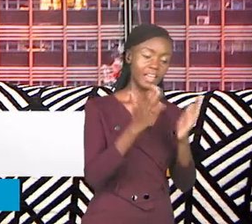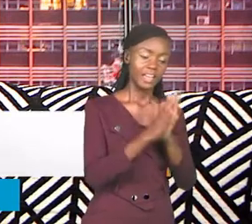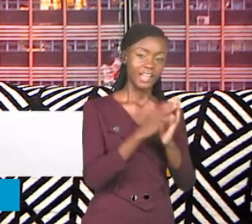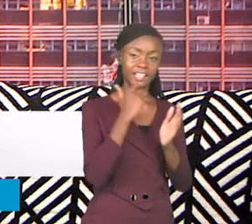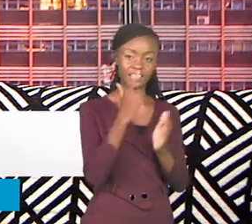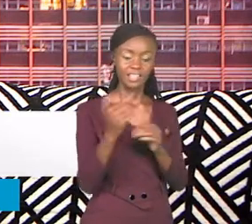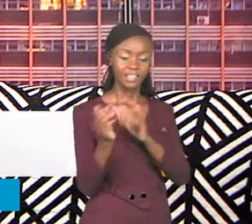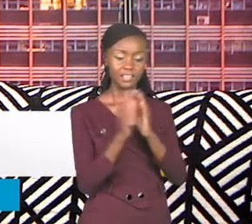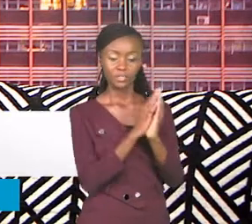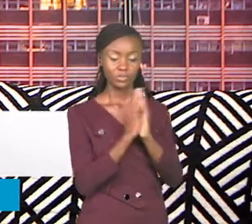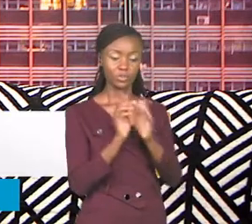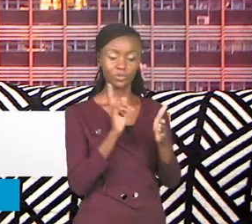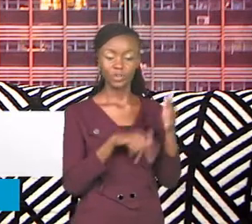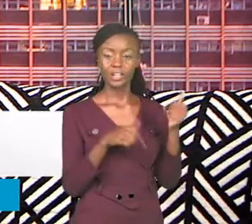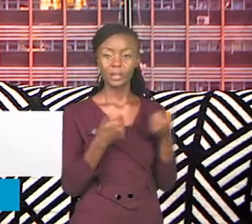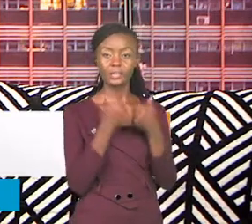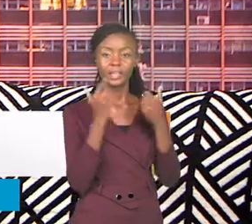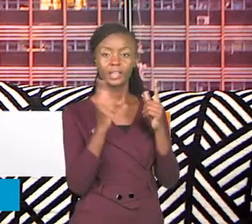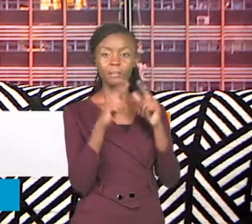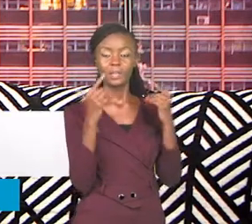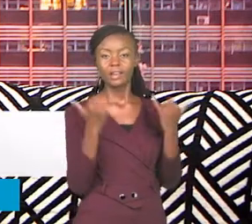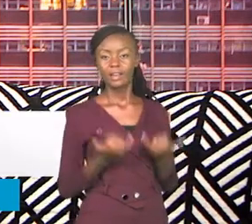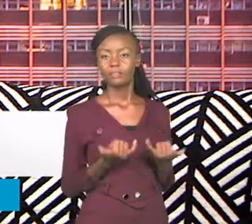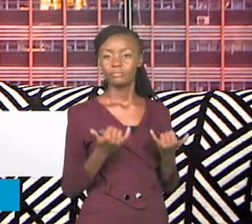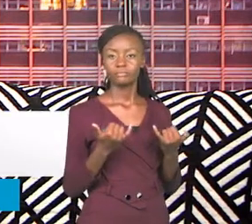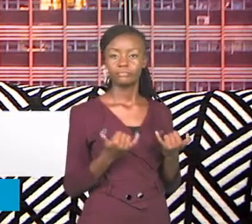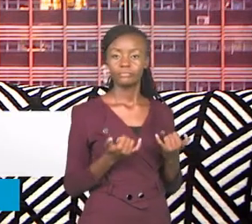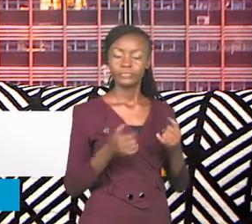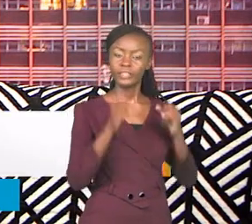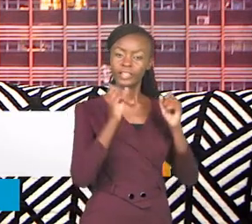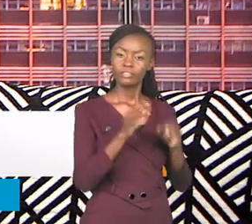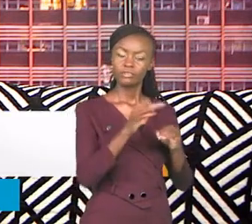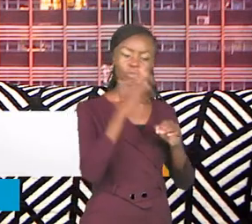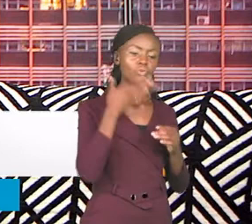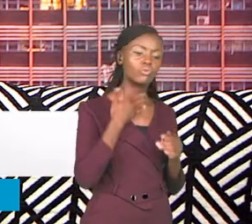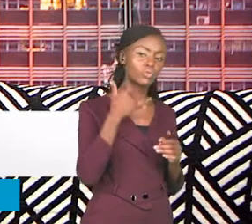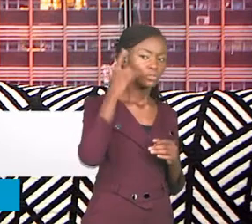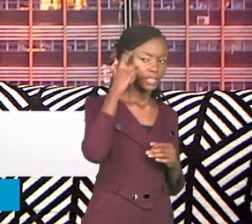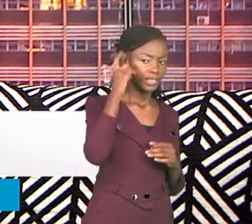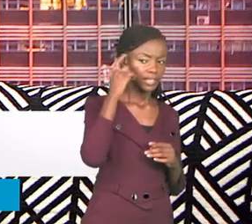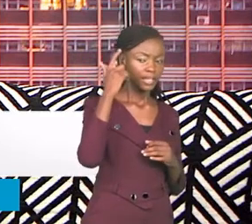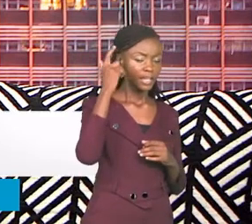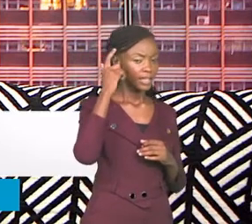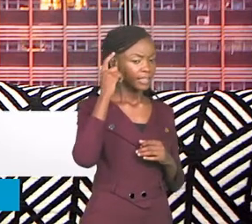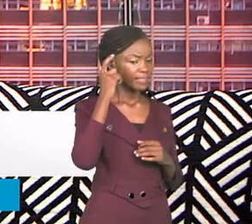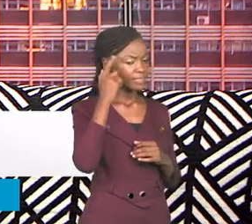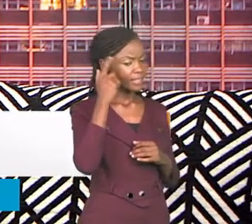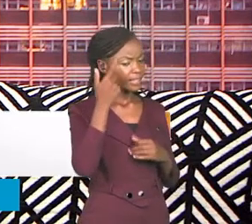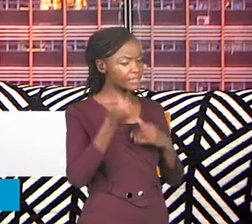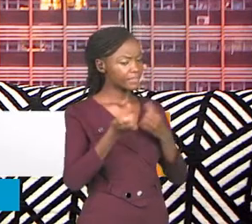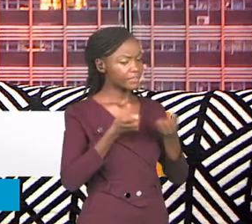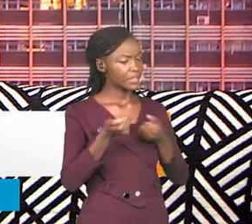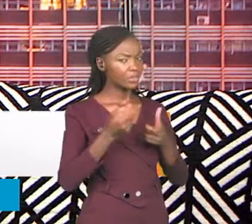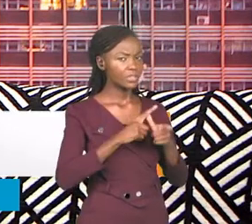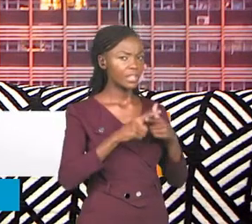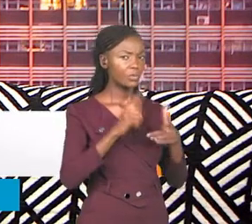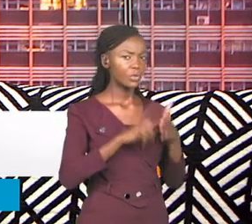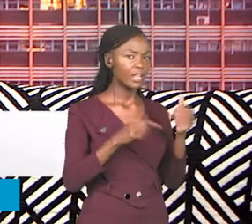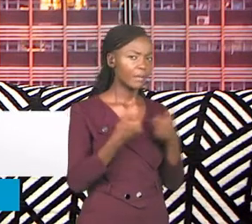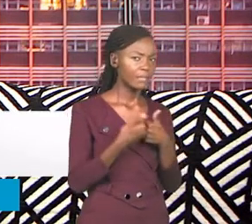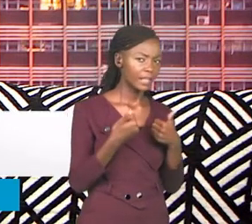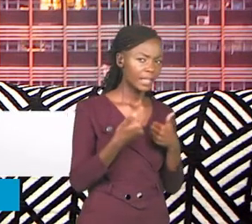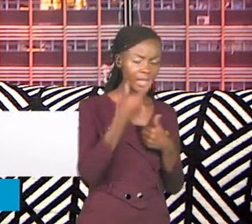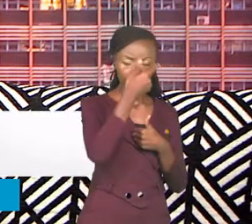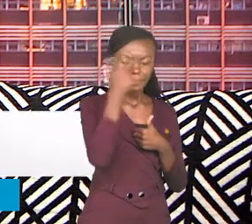story, you know. But you also want to think about this vehicle. Yeah. And I will tell you this,